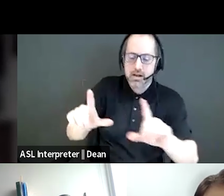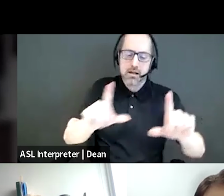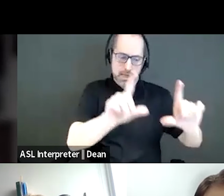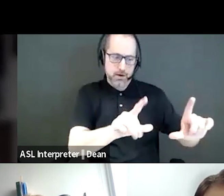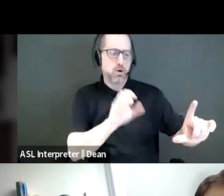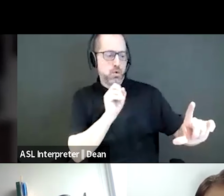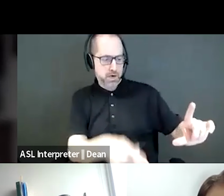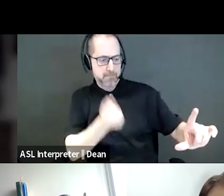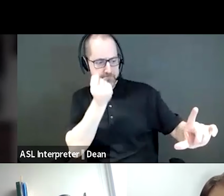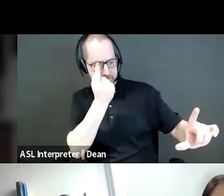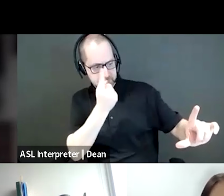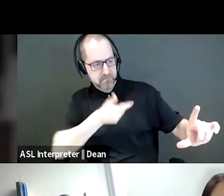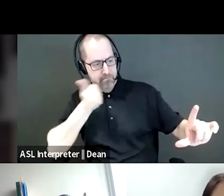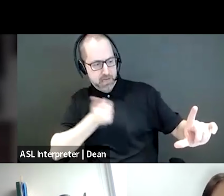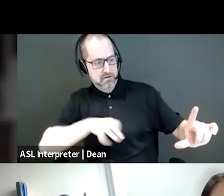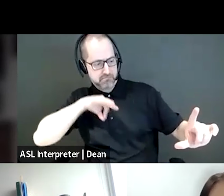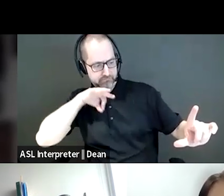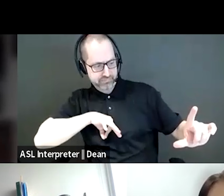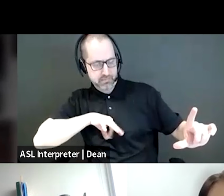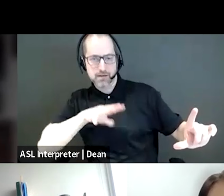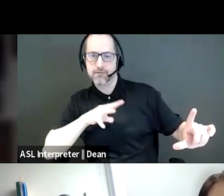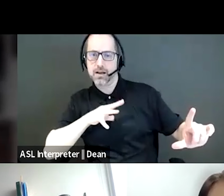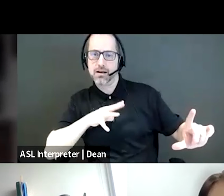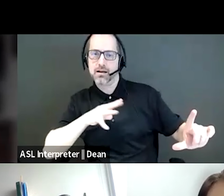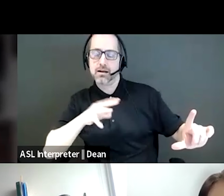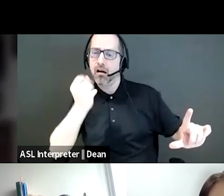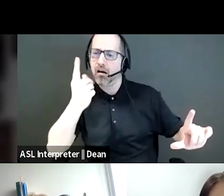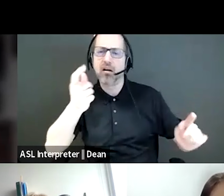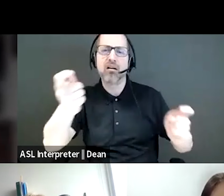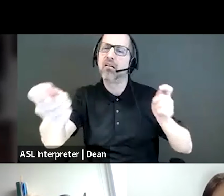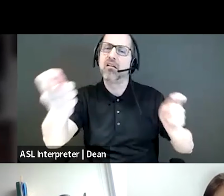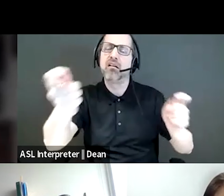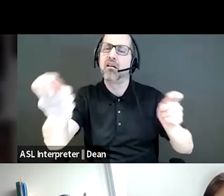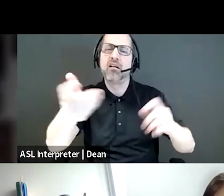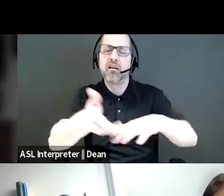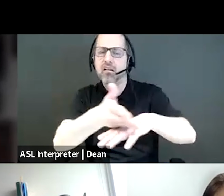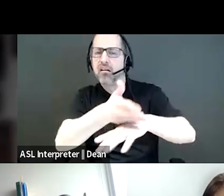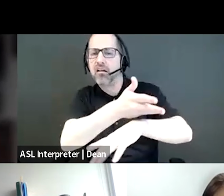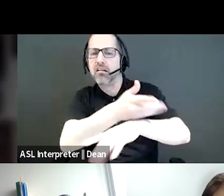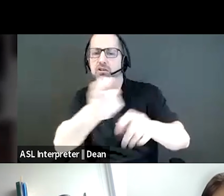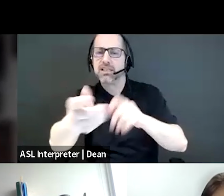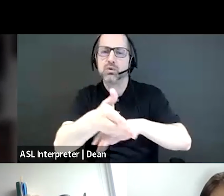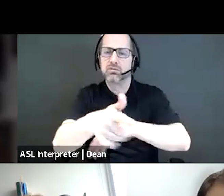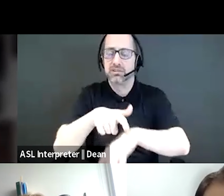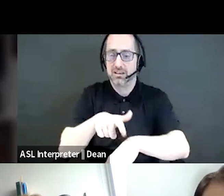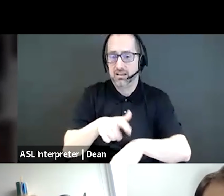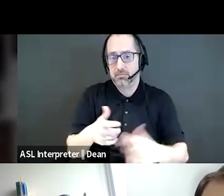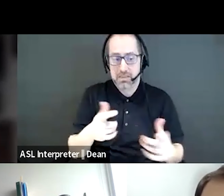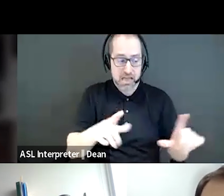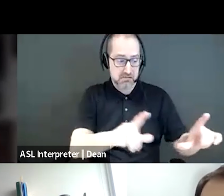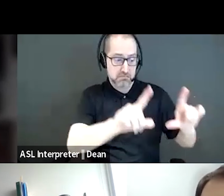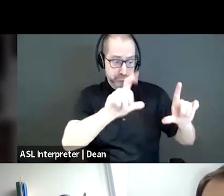addition to many other tools out there, including your resume and cover letter. But I think sometimes the other